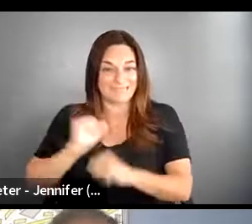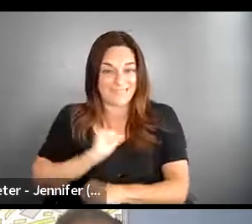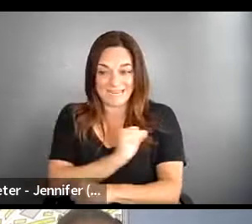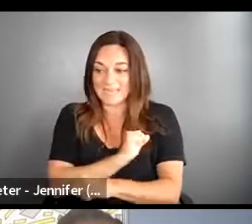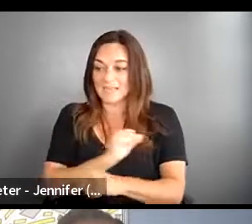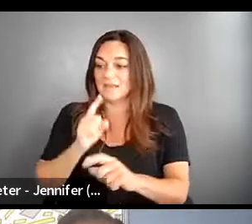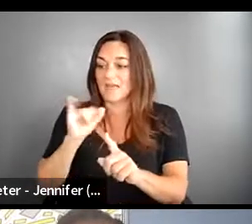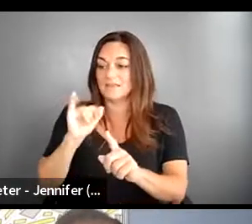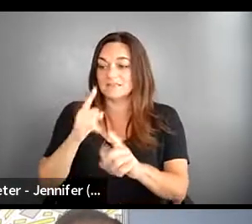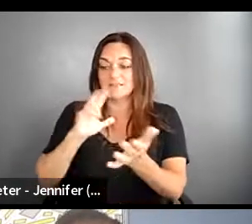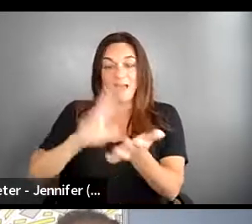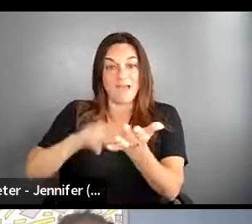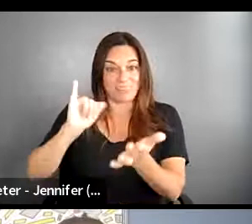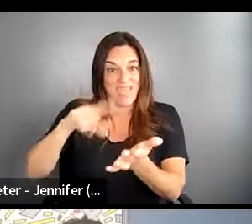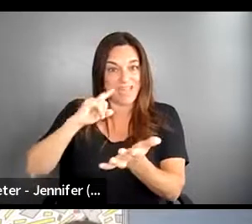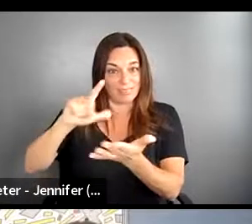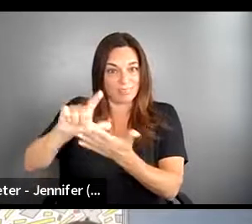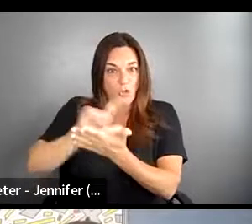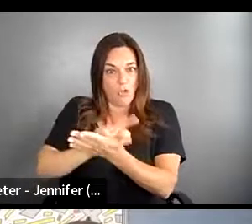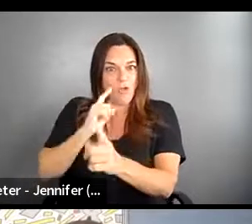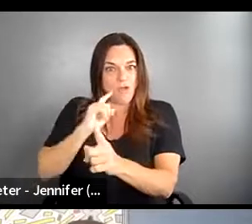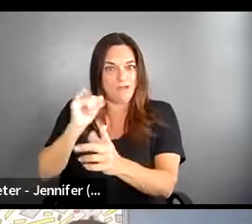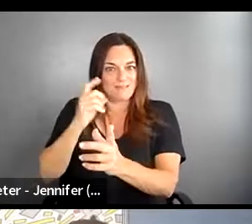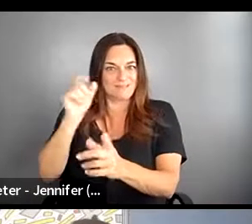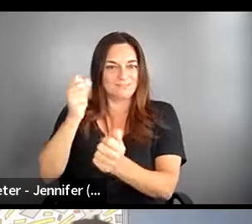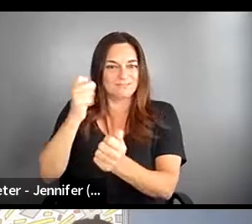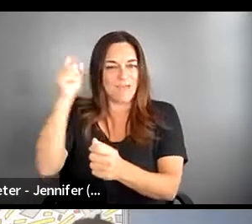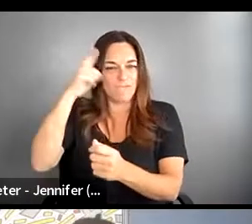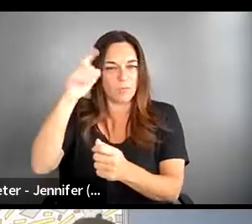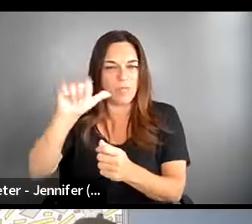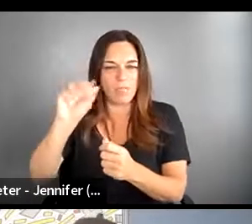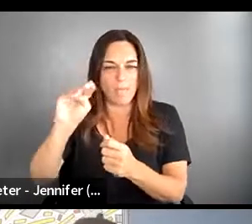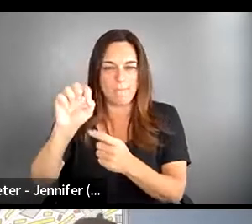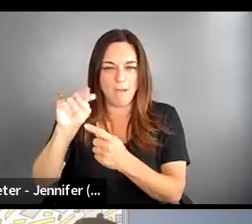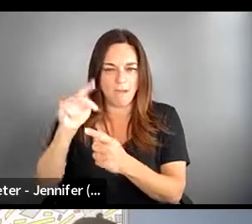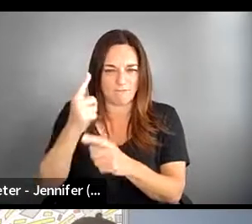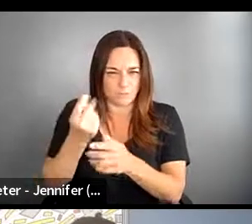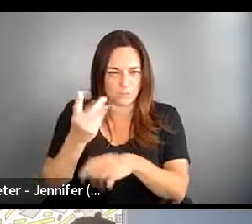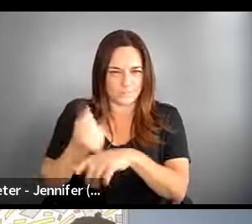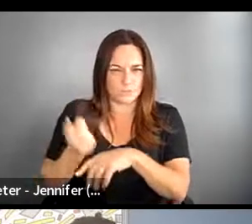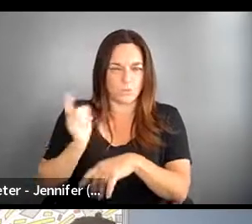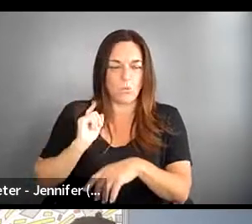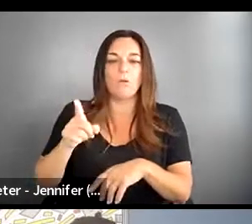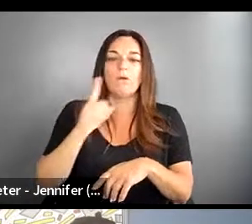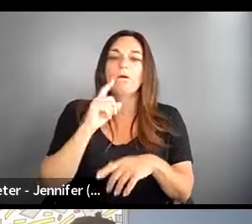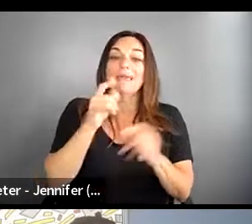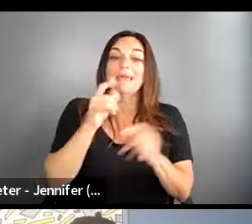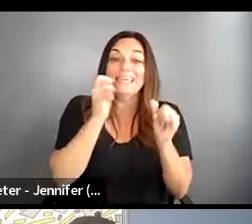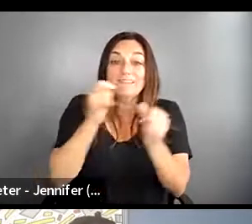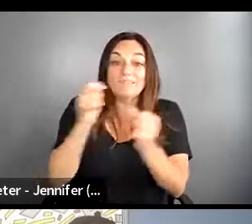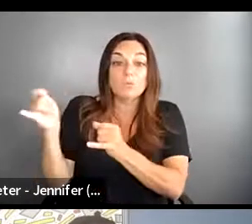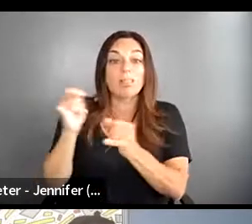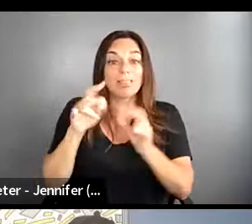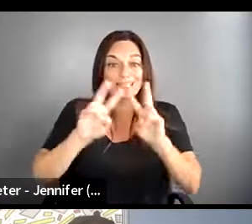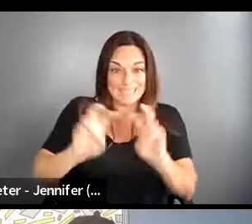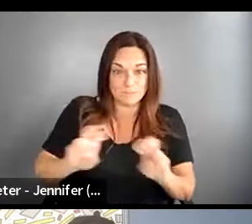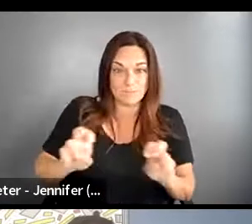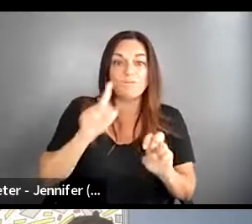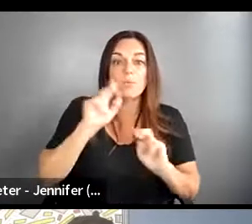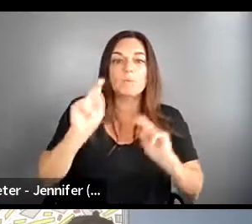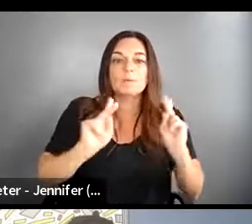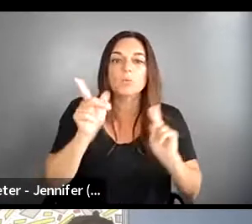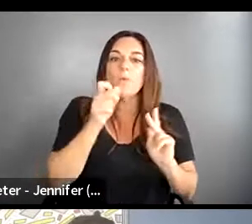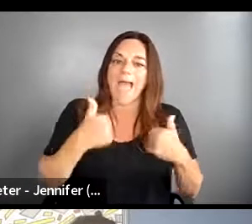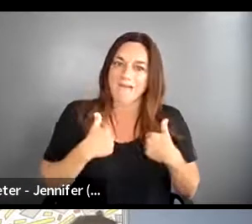law by Governor Lamont just a couple of weeks ago. It is a bill that will create an individualized assessment for people who are living